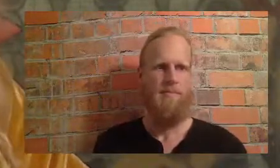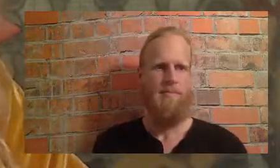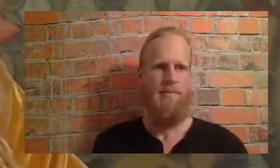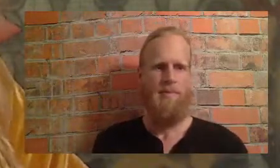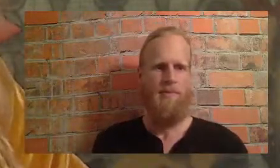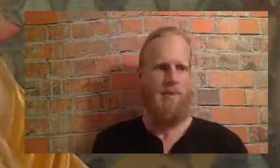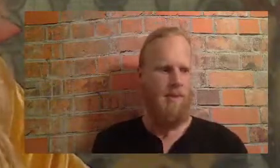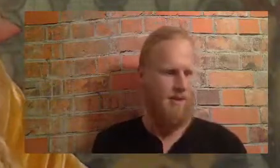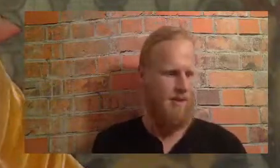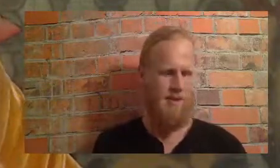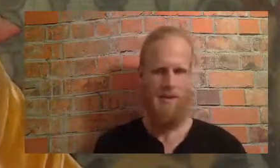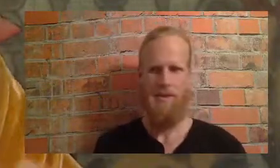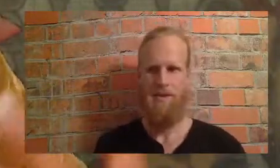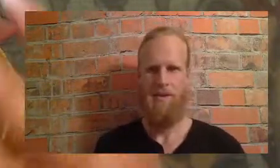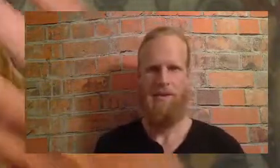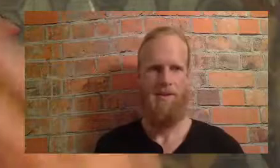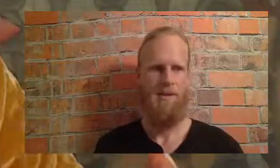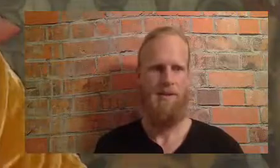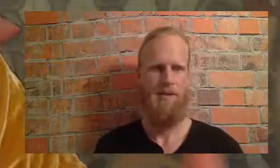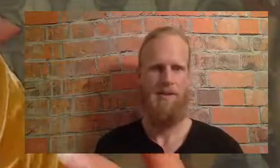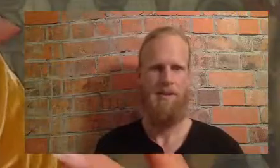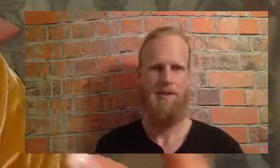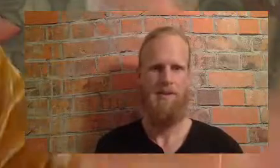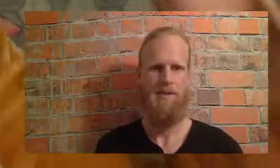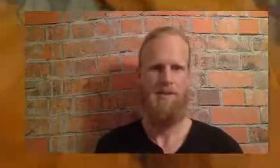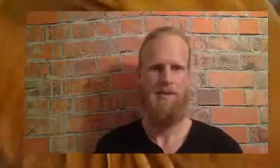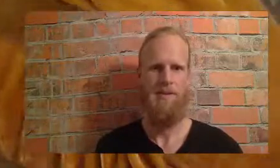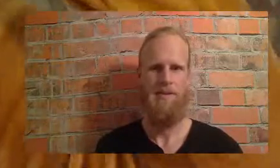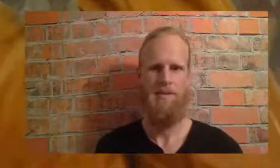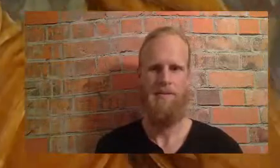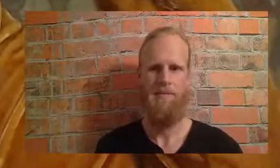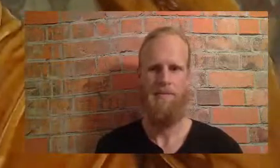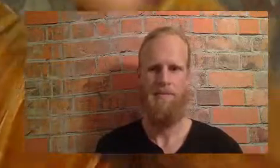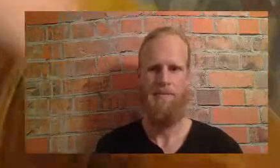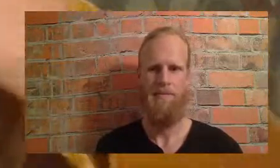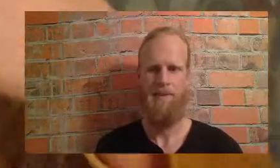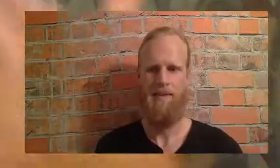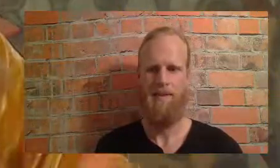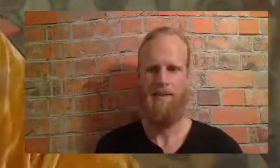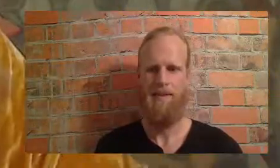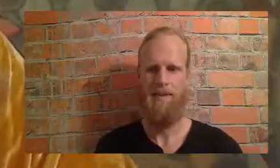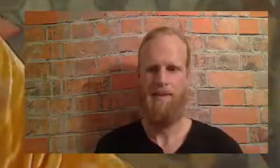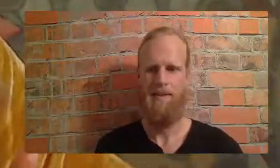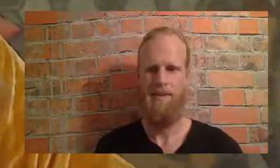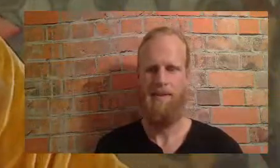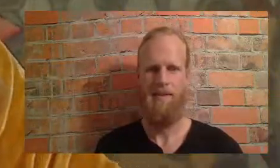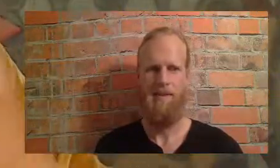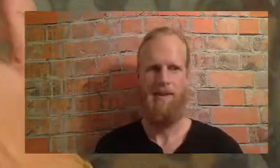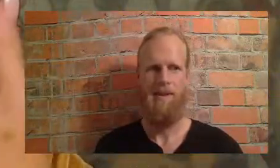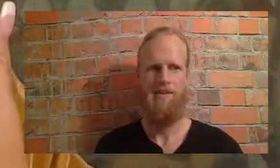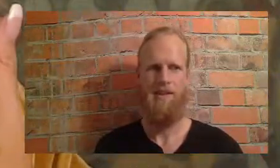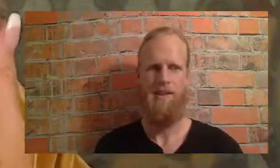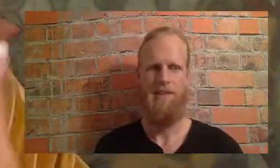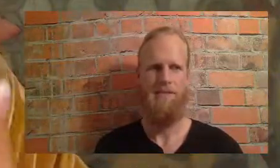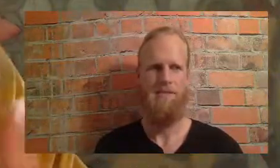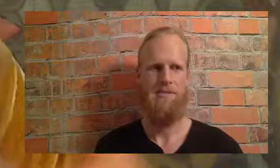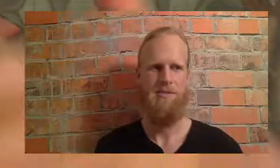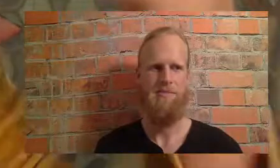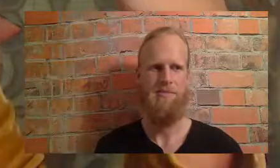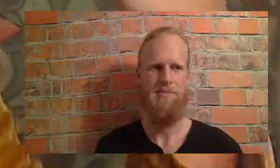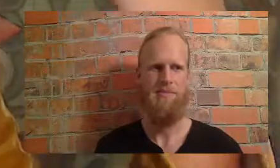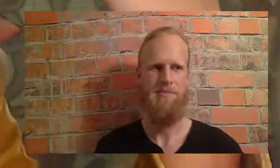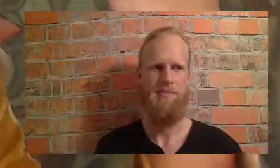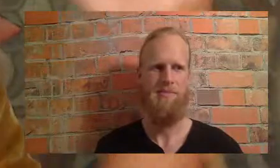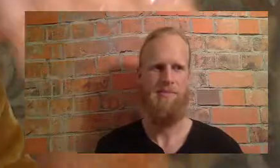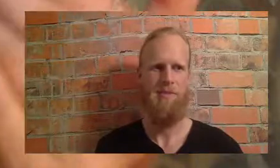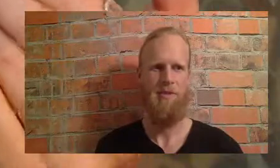our cells. You're literally releasing cellular memory, not just from your brain, but your entire being. And you'll feel that coming